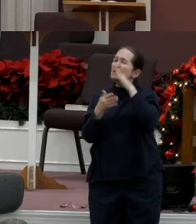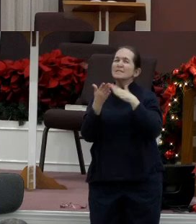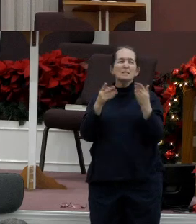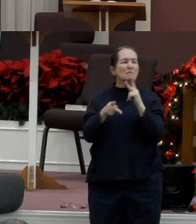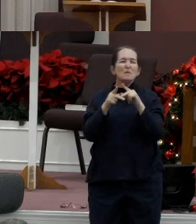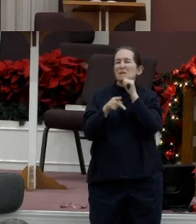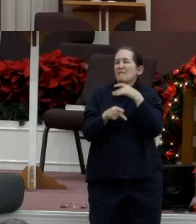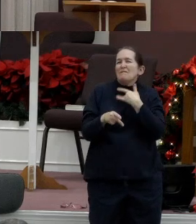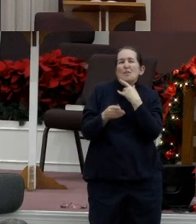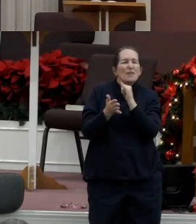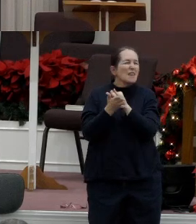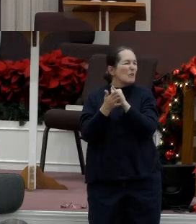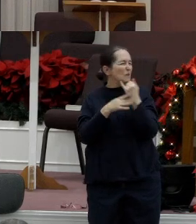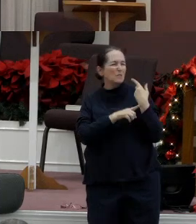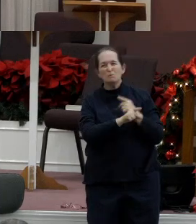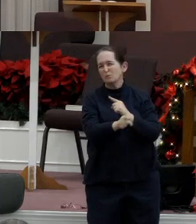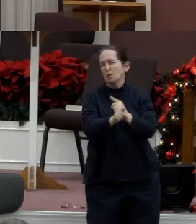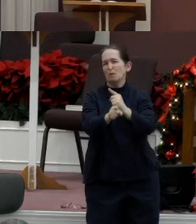didn't feel that was appropriate.